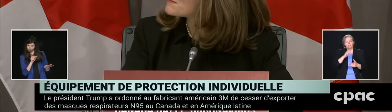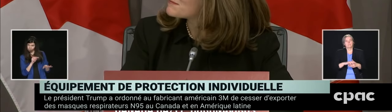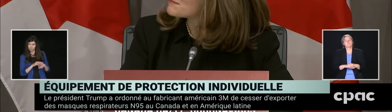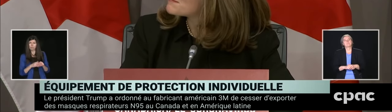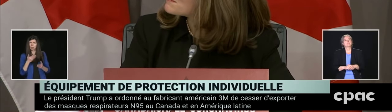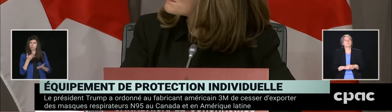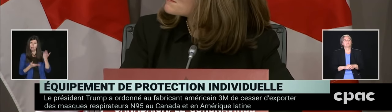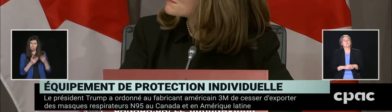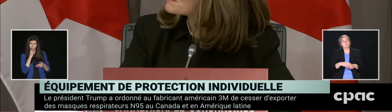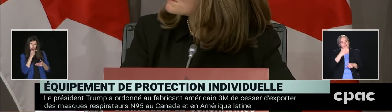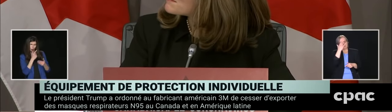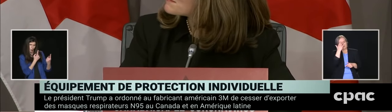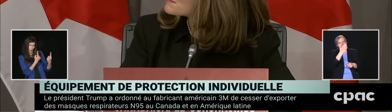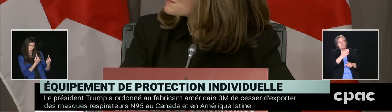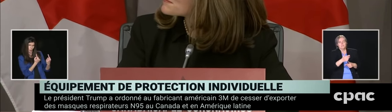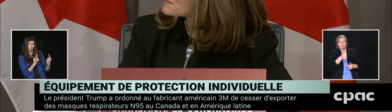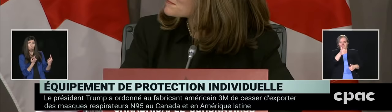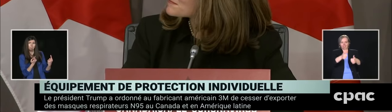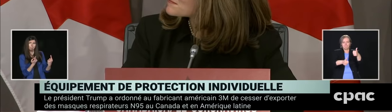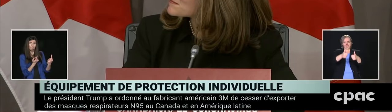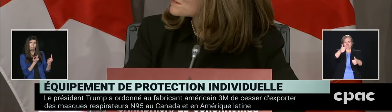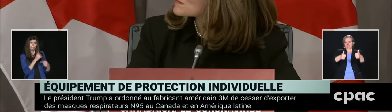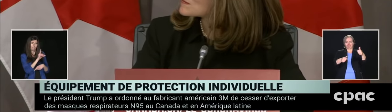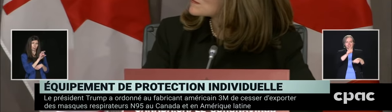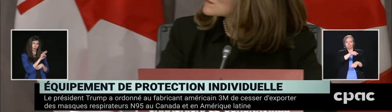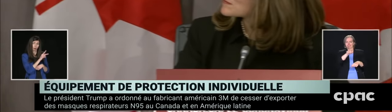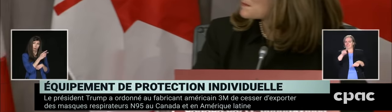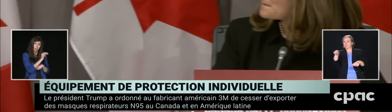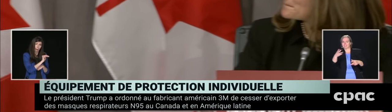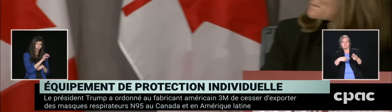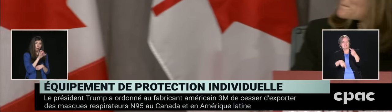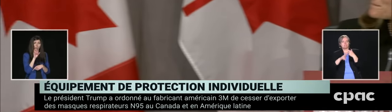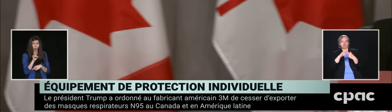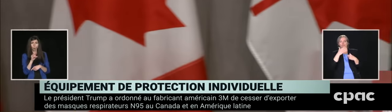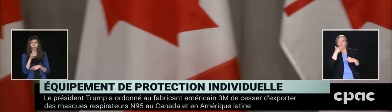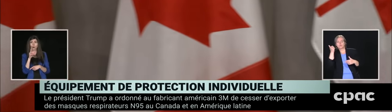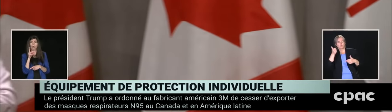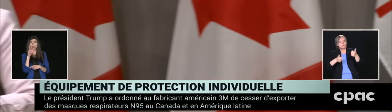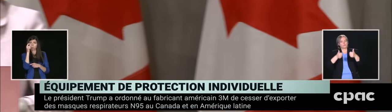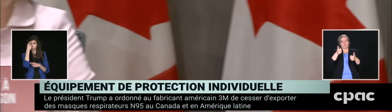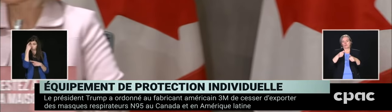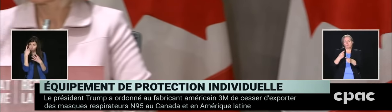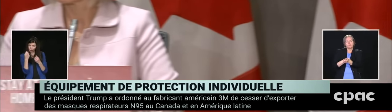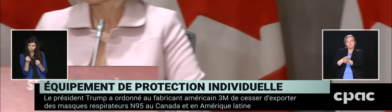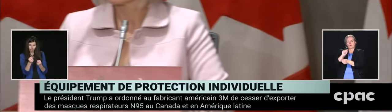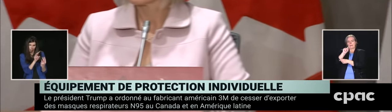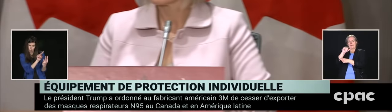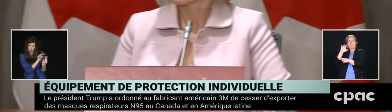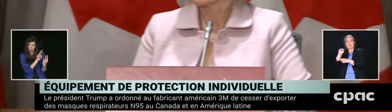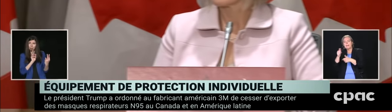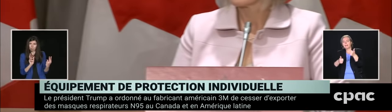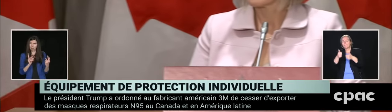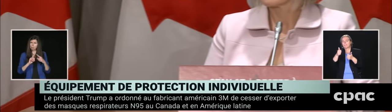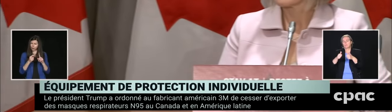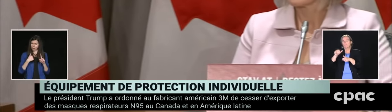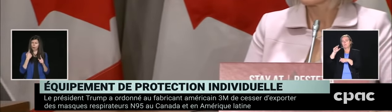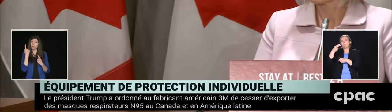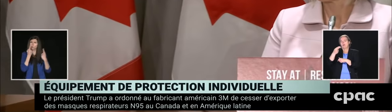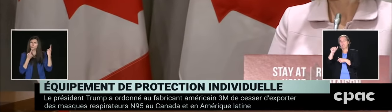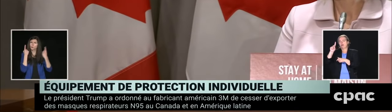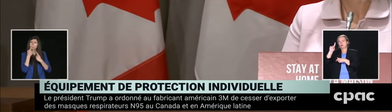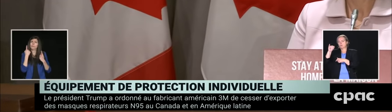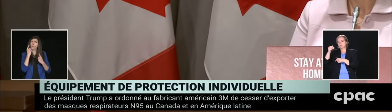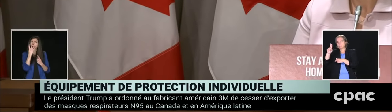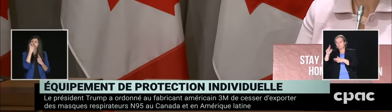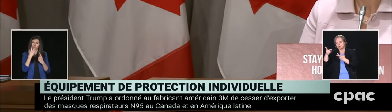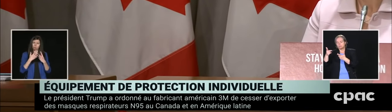but I'm looking to find out how many ventilators that we have in Canada right now and how many